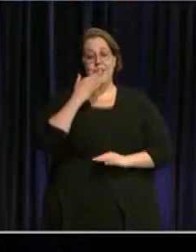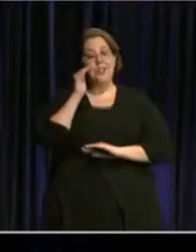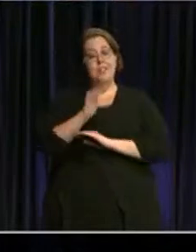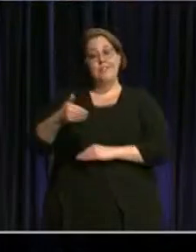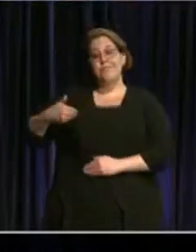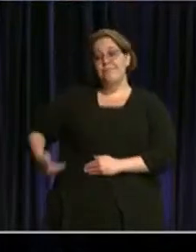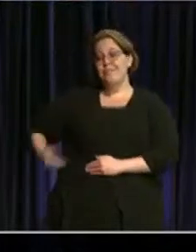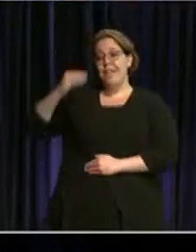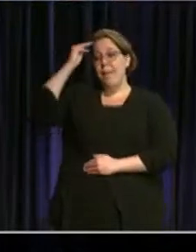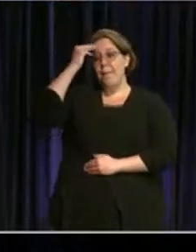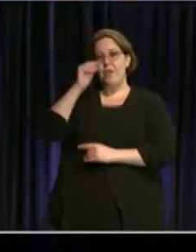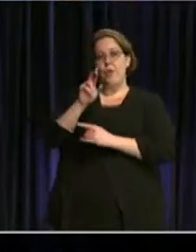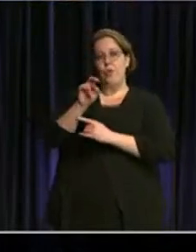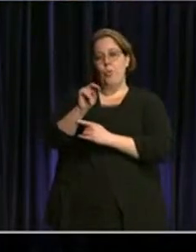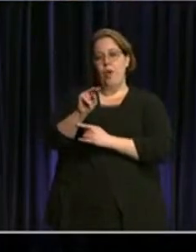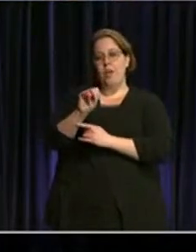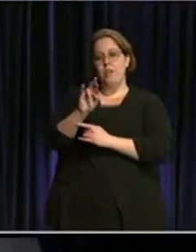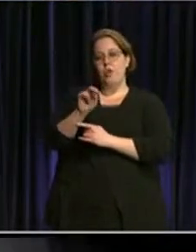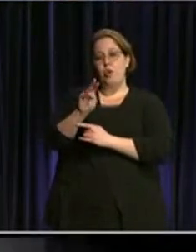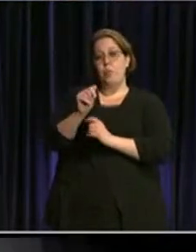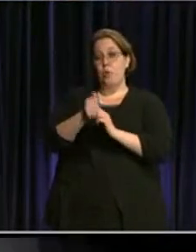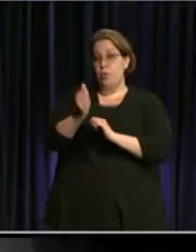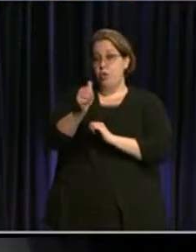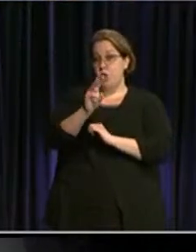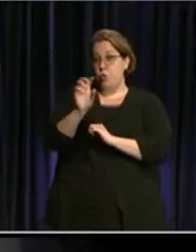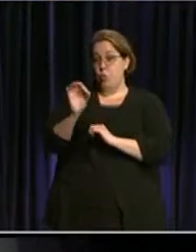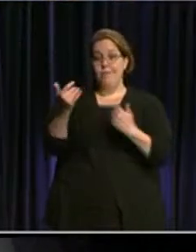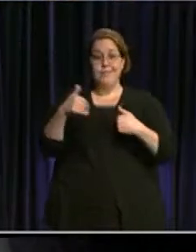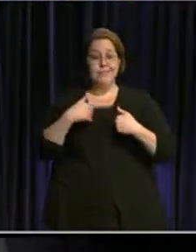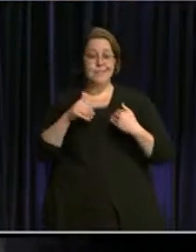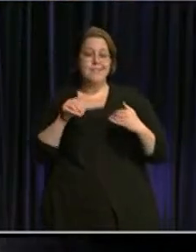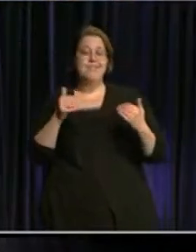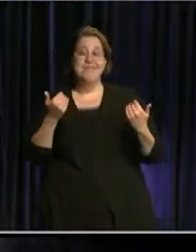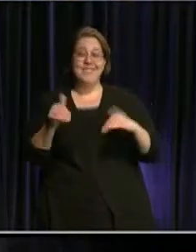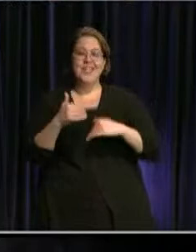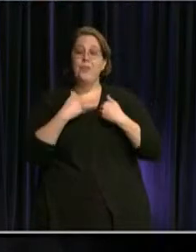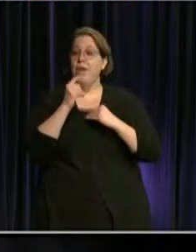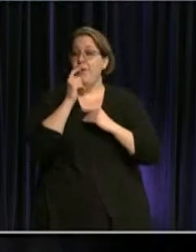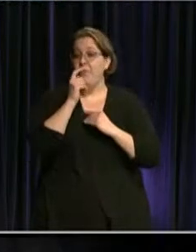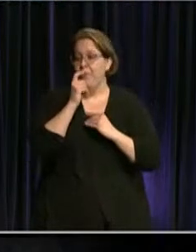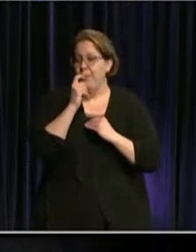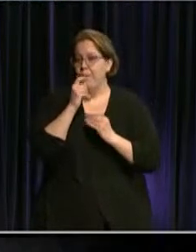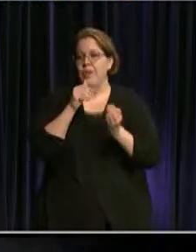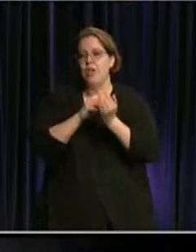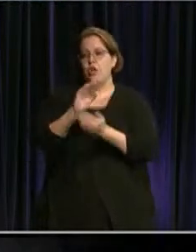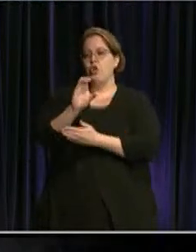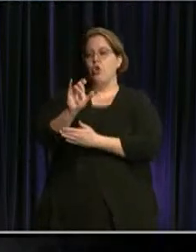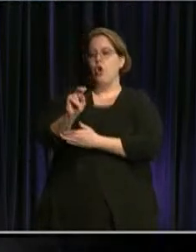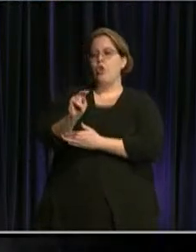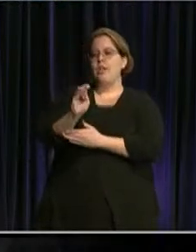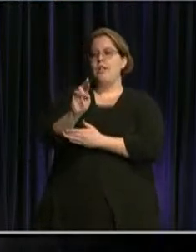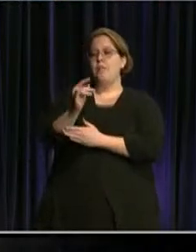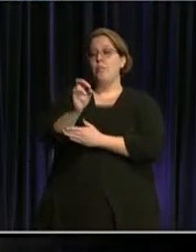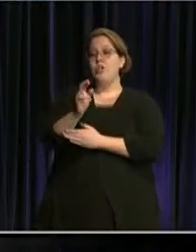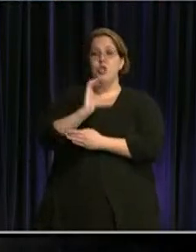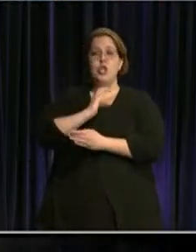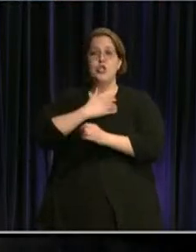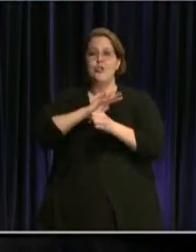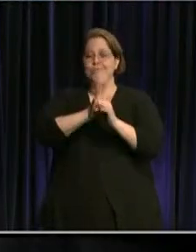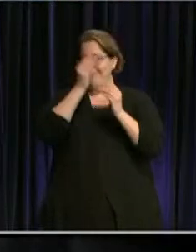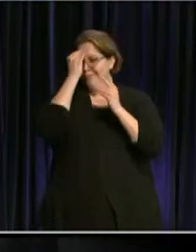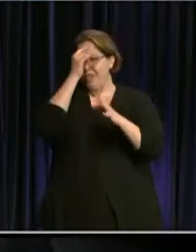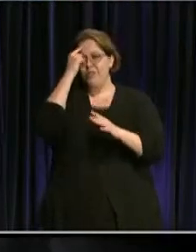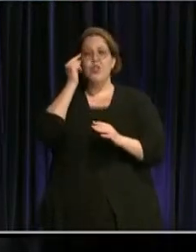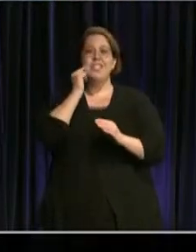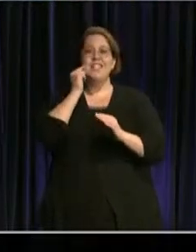Good evening. I'm Mayor Ron Nirenberg with Bexar County Judge Nelson Wolf. We're joined tonight by Assistant City Manager Dr. Colleen Bridger, and this is our COVID-19 update